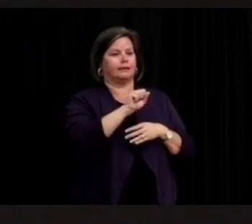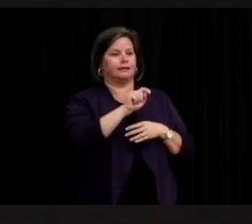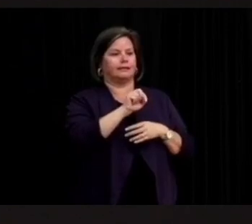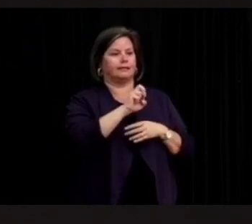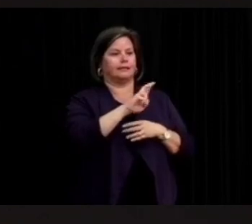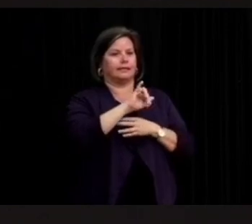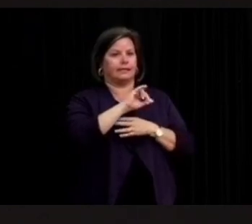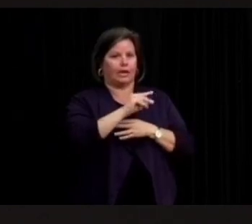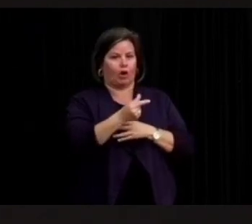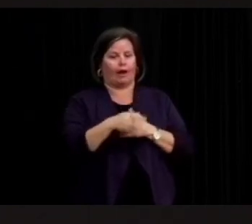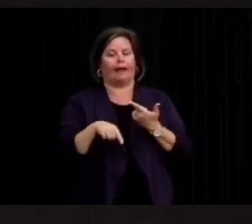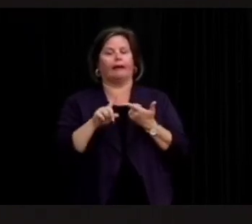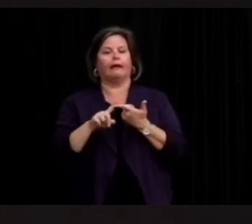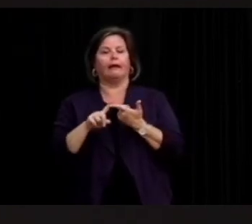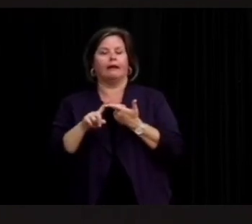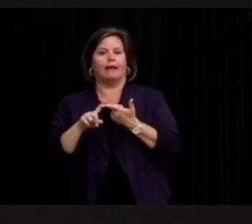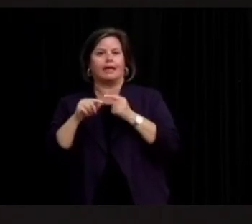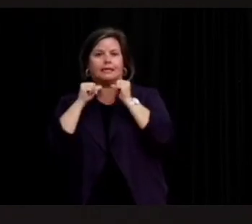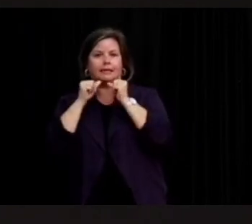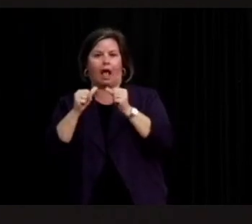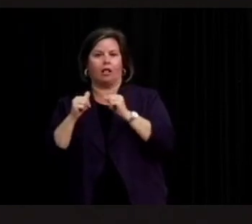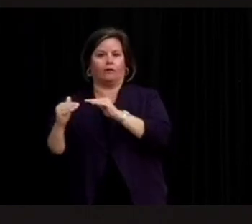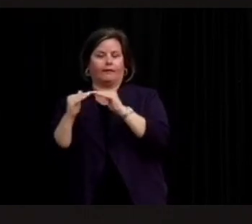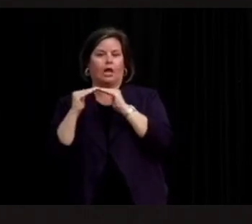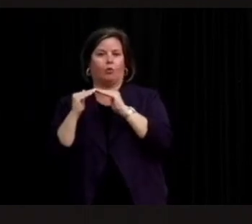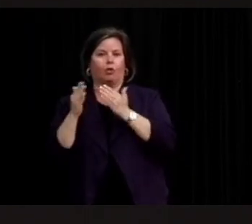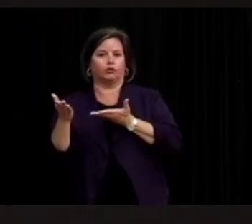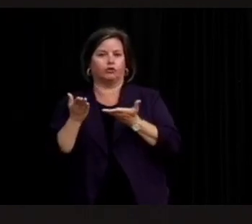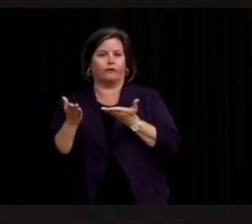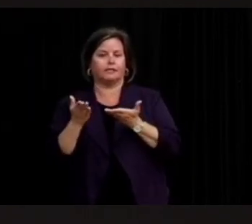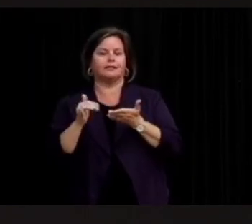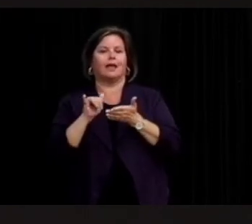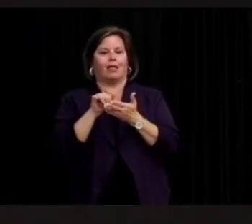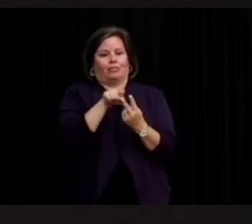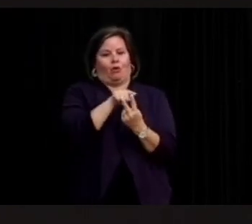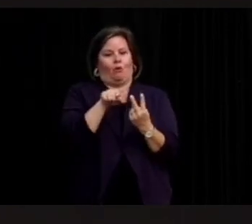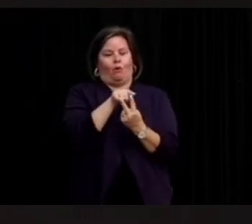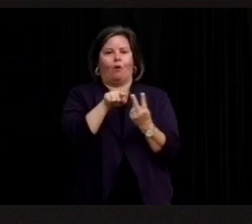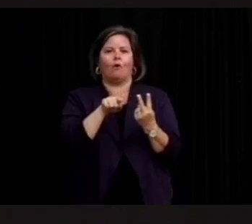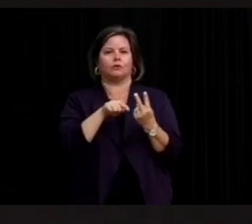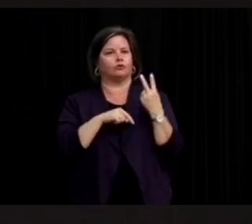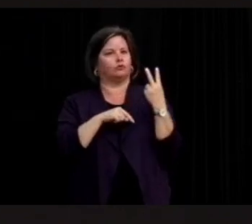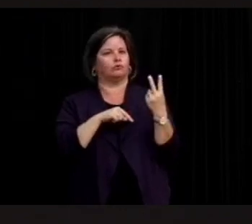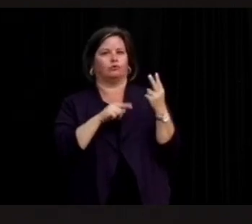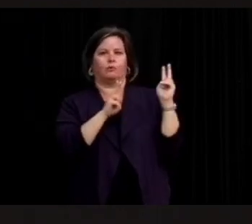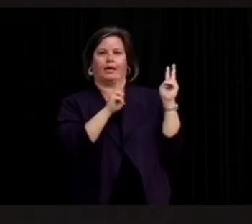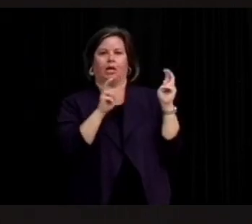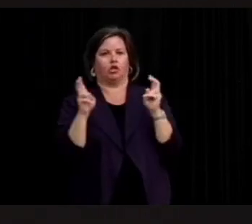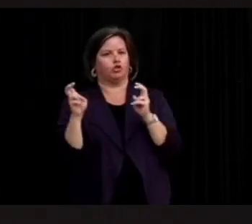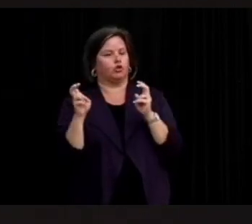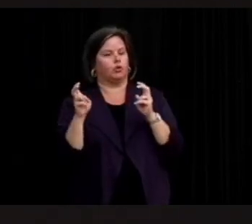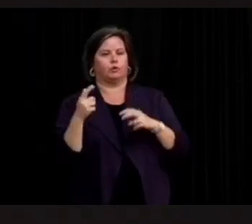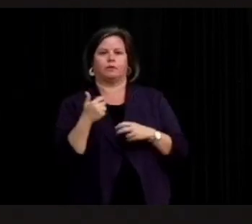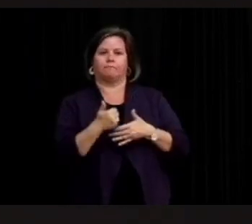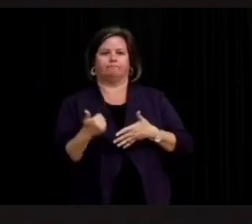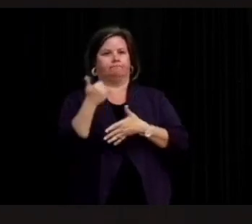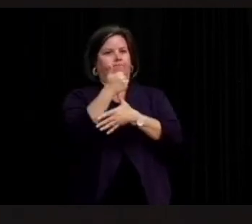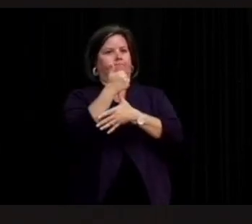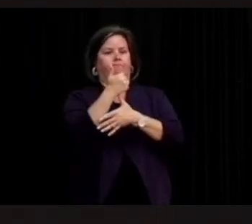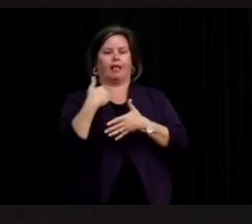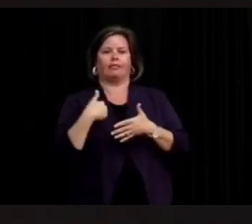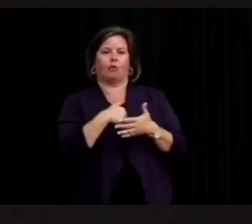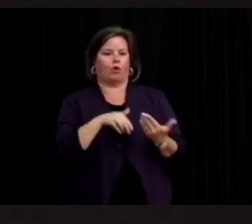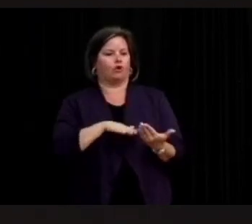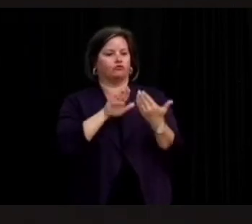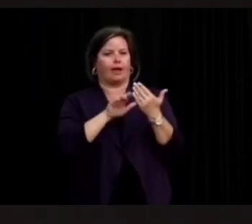services, are paramount to, are the paramount issues that priority issues that we are addressing within our